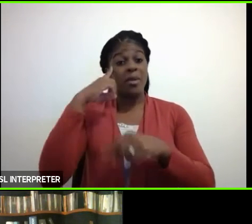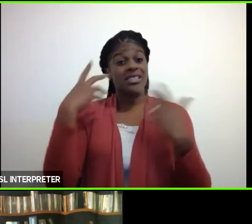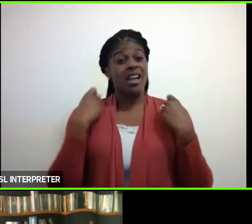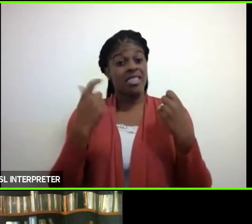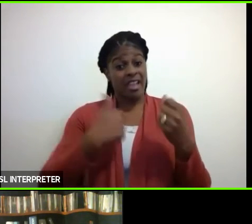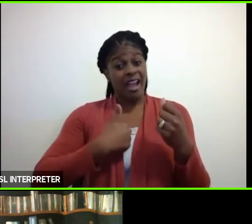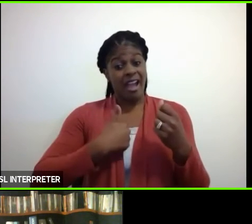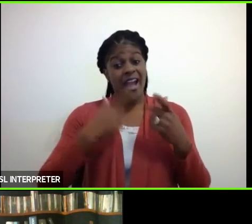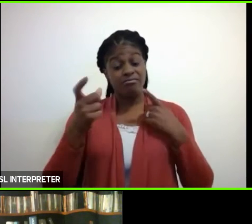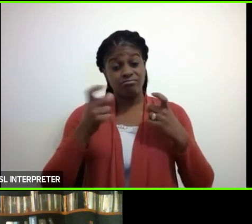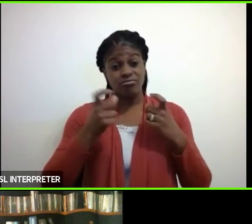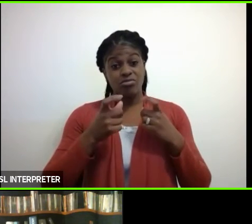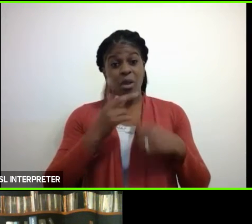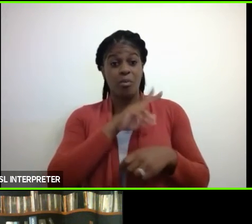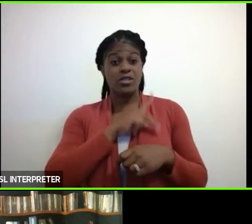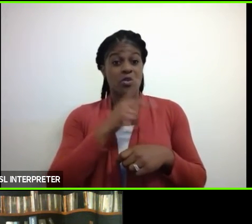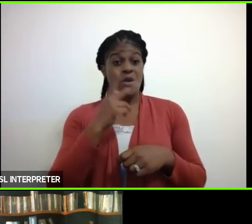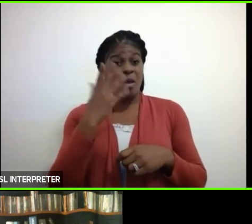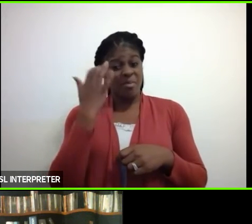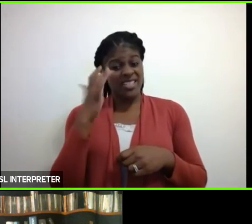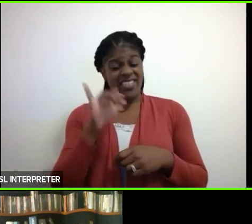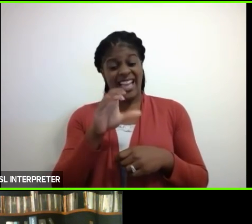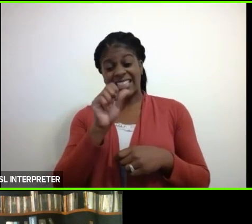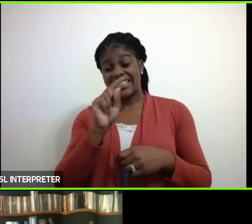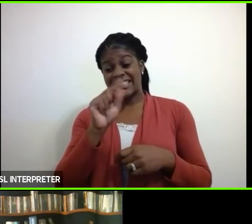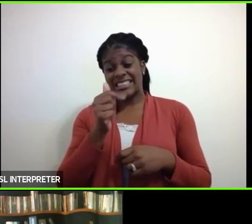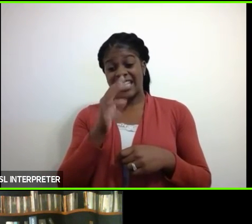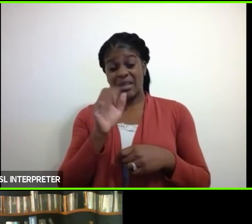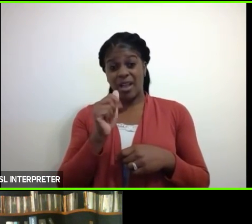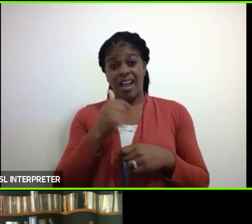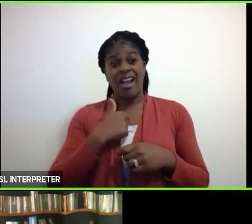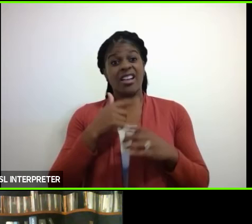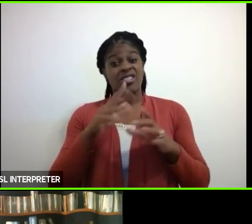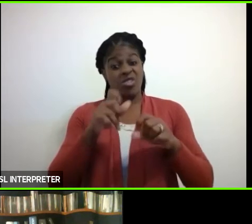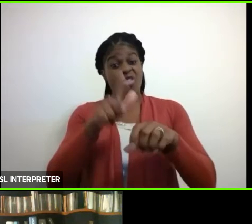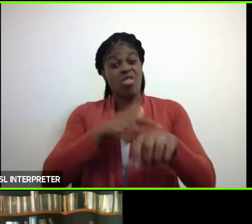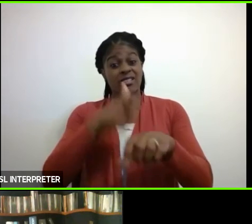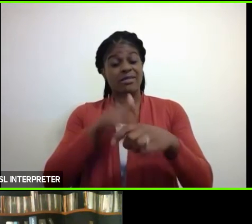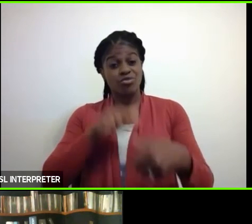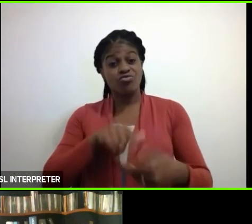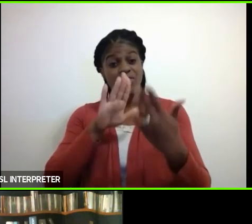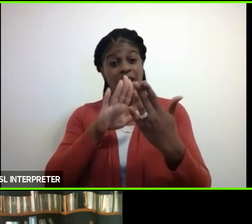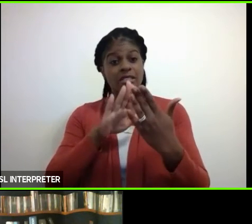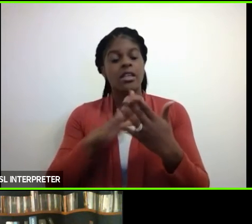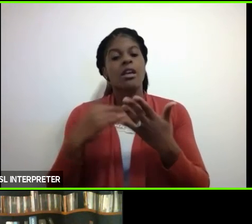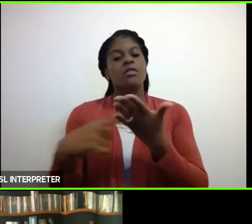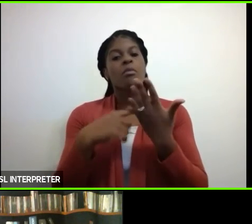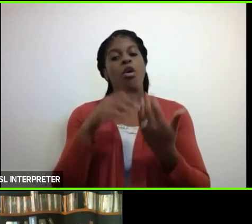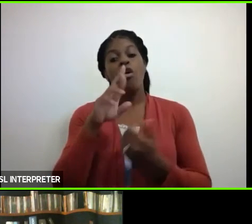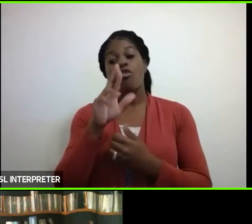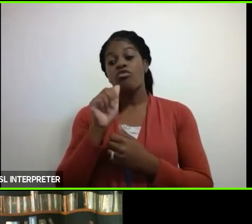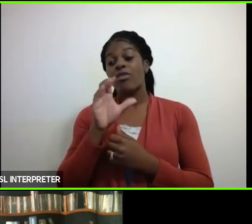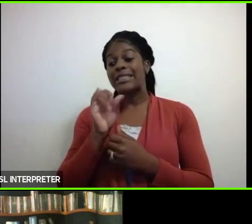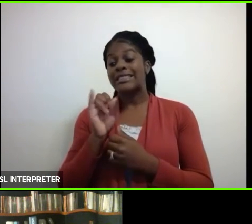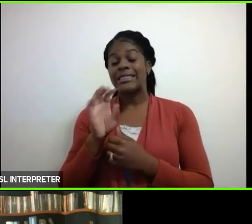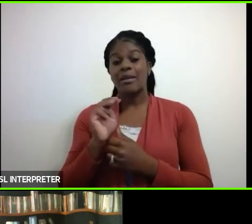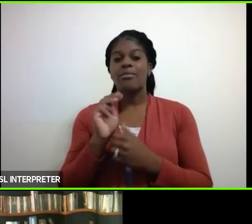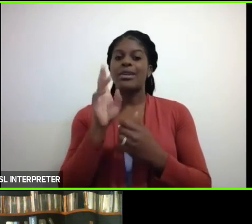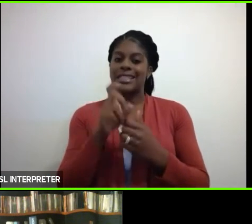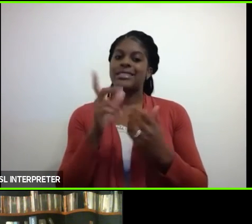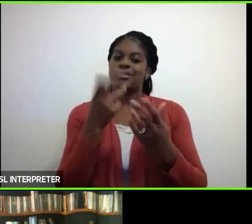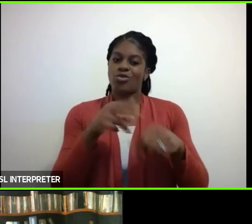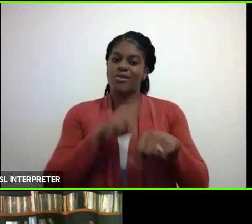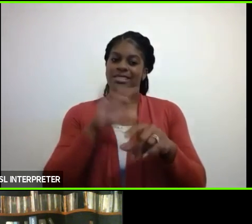with personally, and because of the stigma, it took me a long time to address. But talking about racism is also something we have to